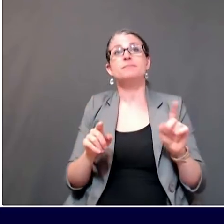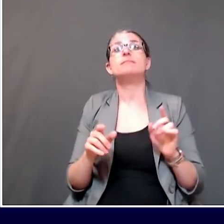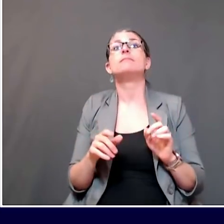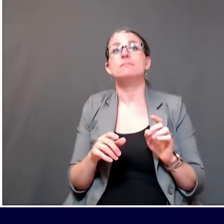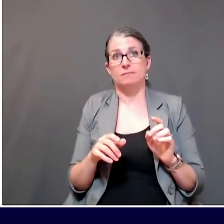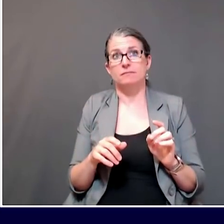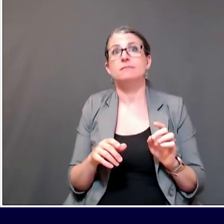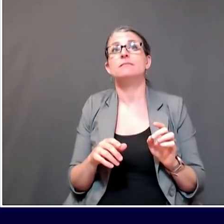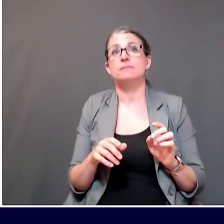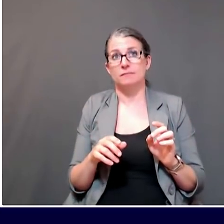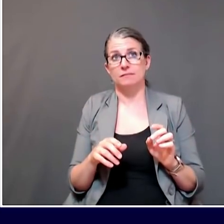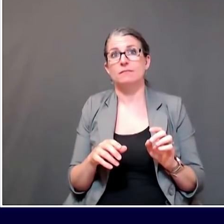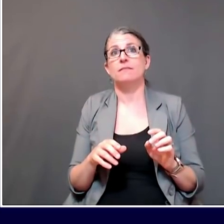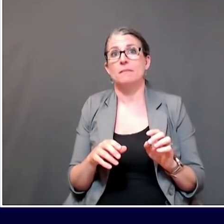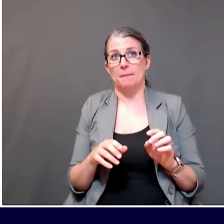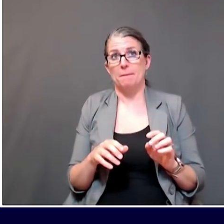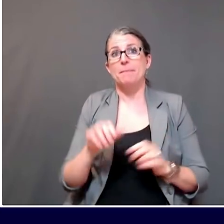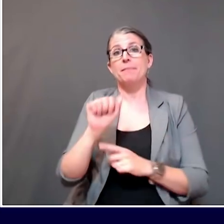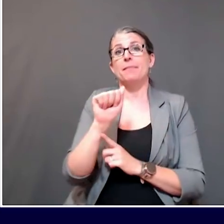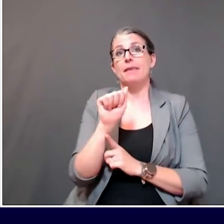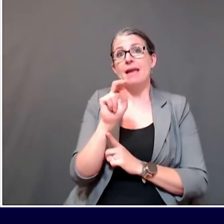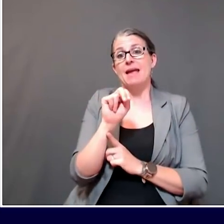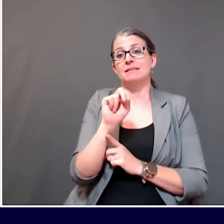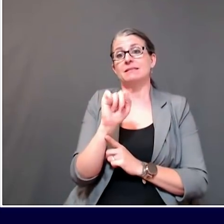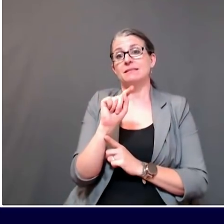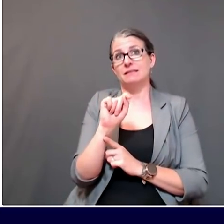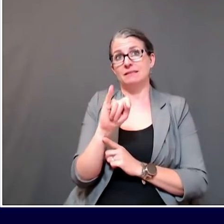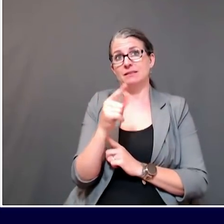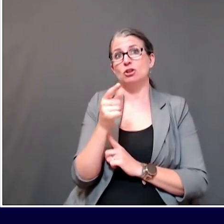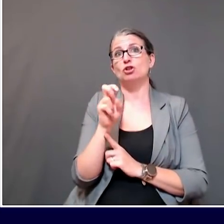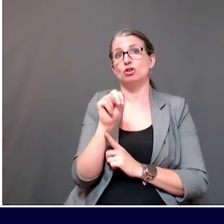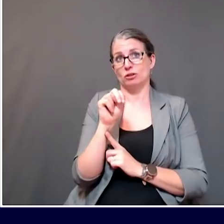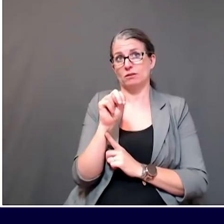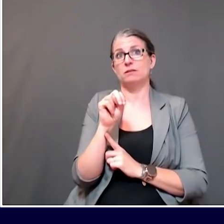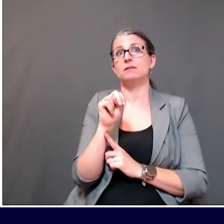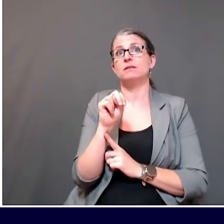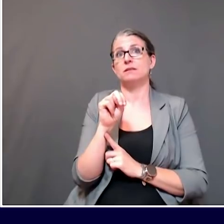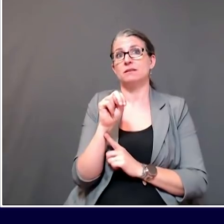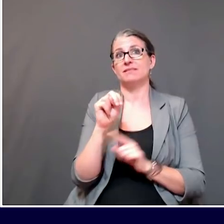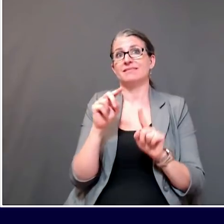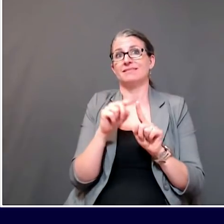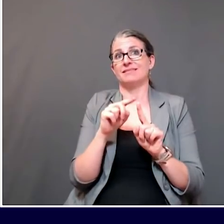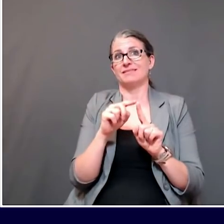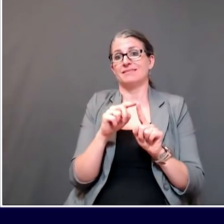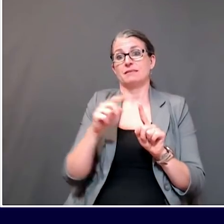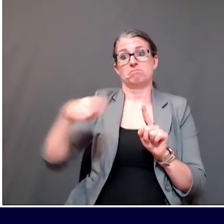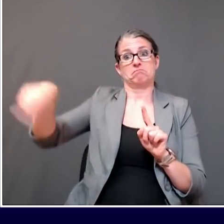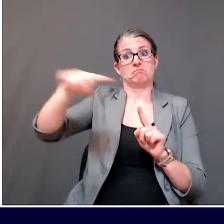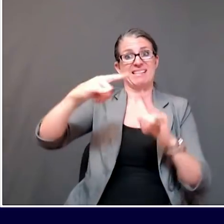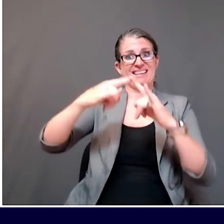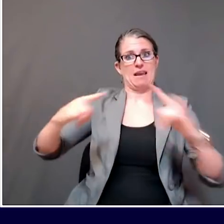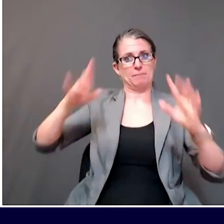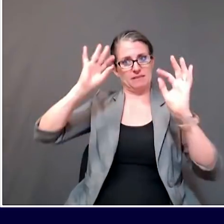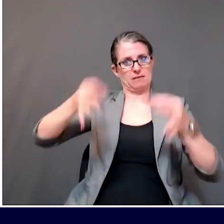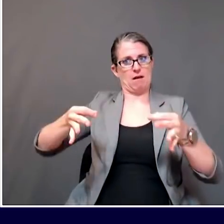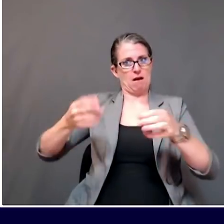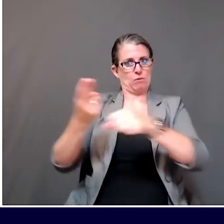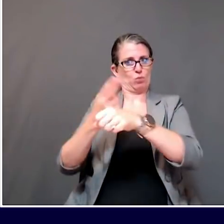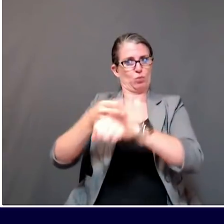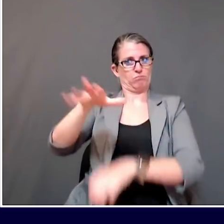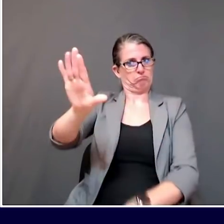perspective is that antigen testing, which is what the camp was using, gives you a bit of a snapshot around